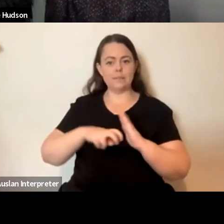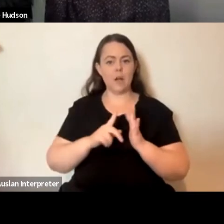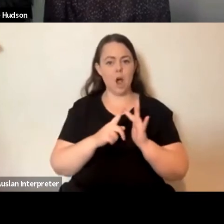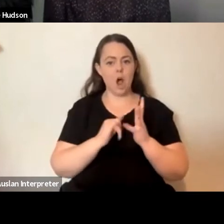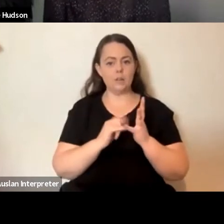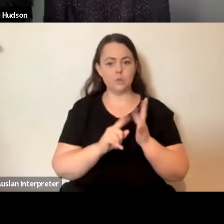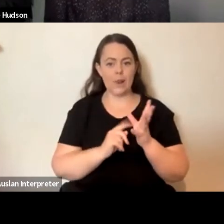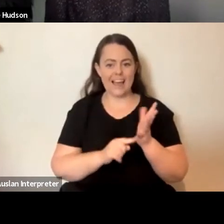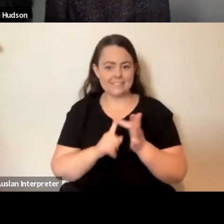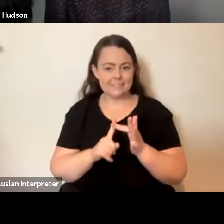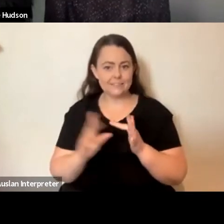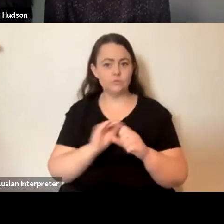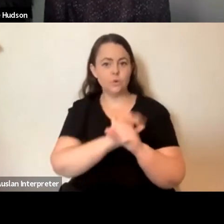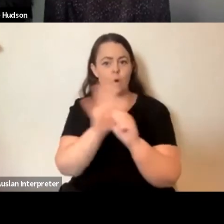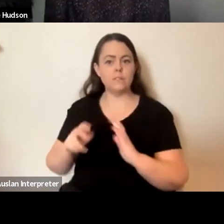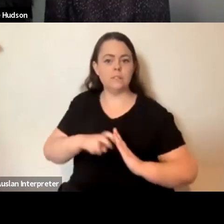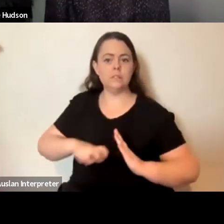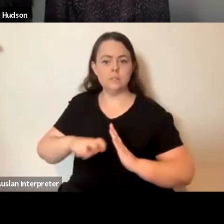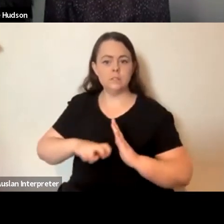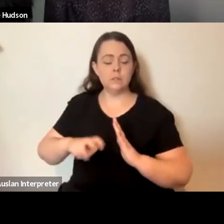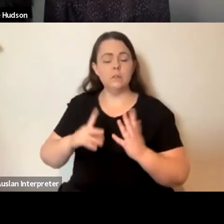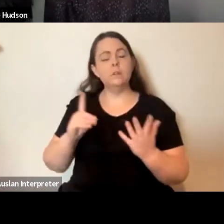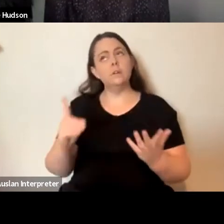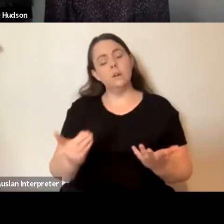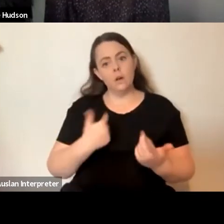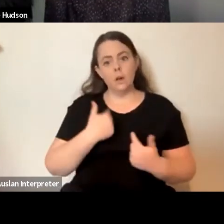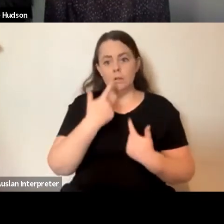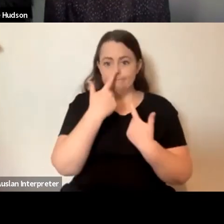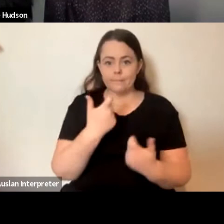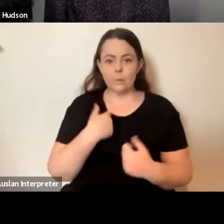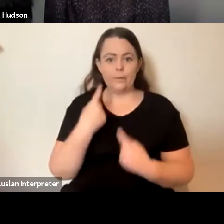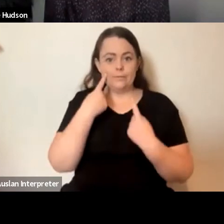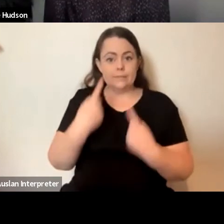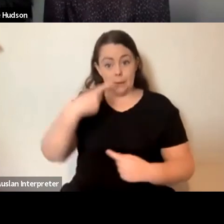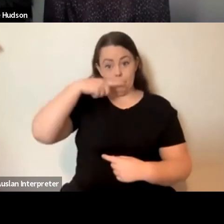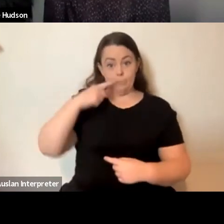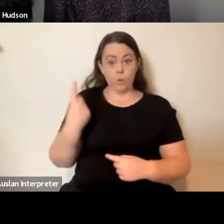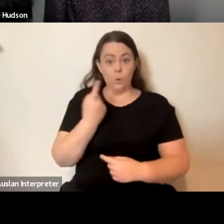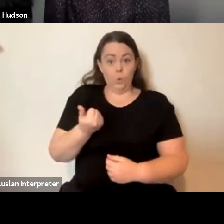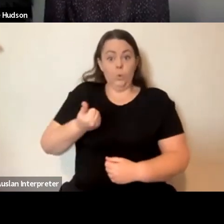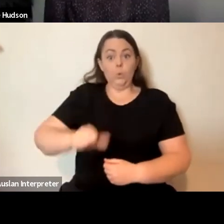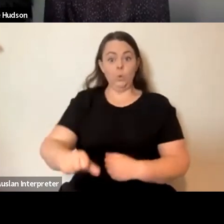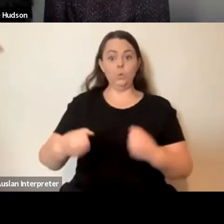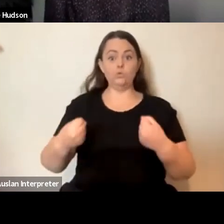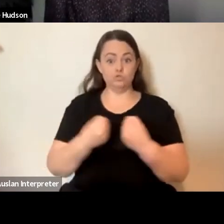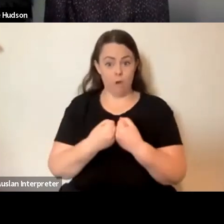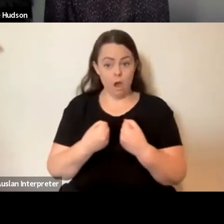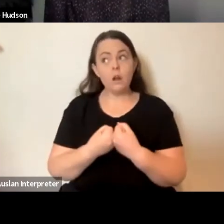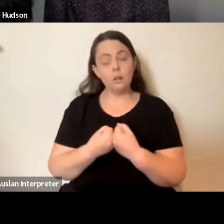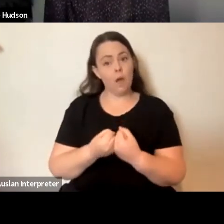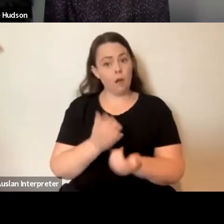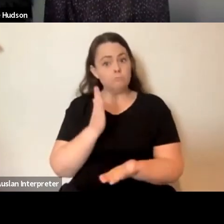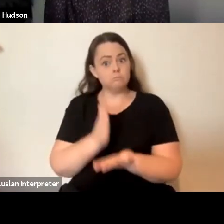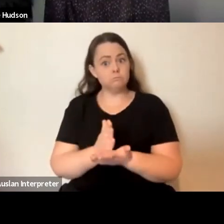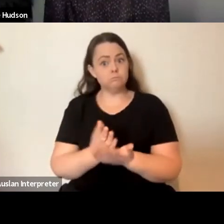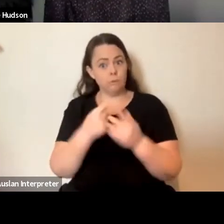been really pleasing to see people who use drugs taking isolation so seriously.